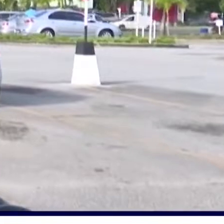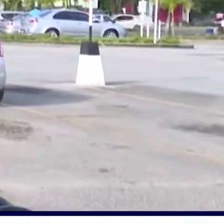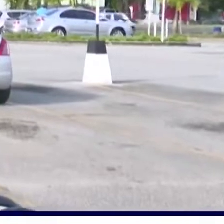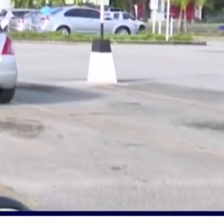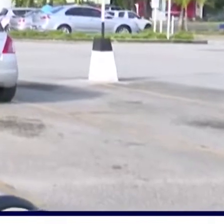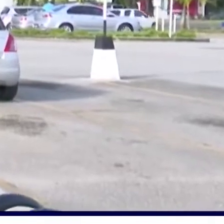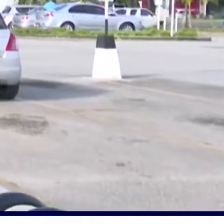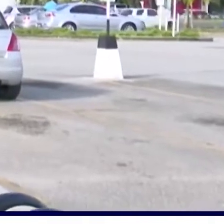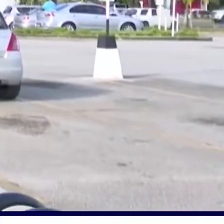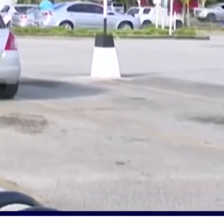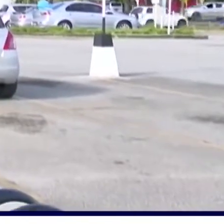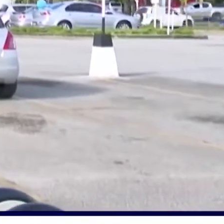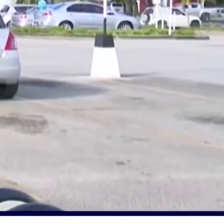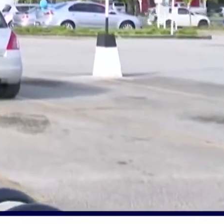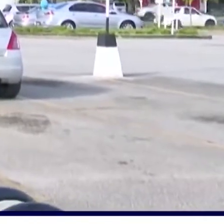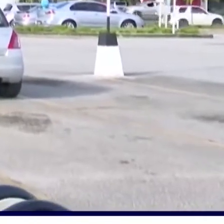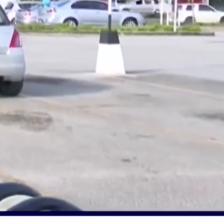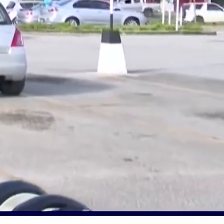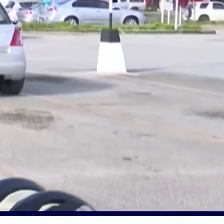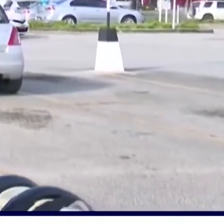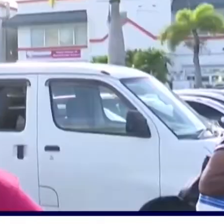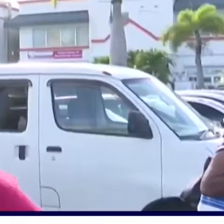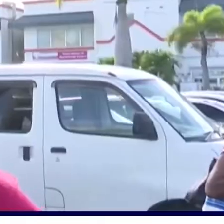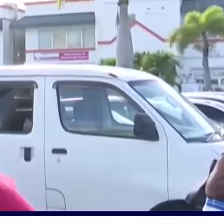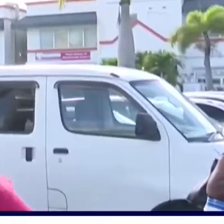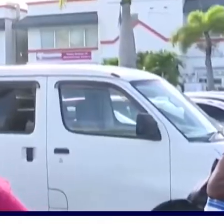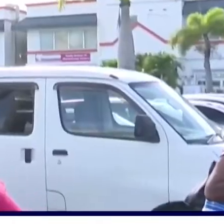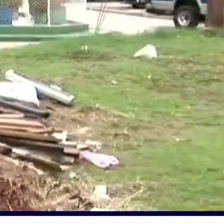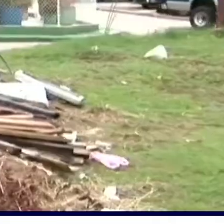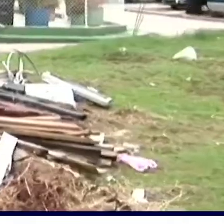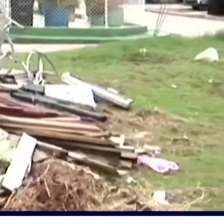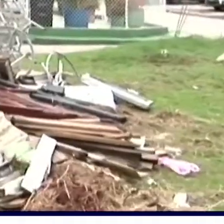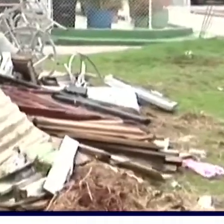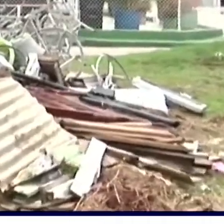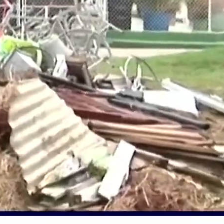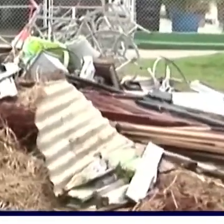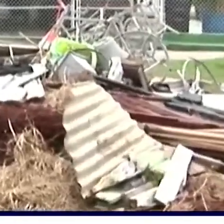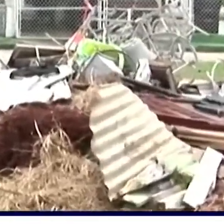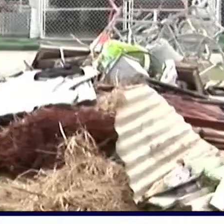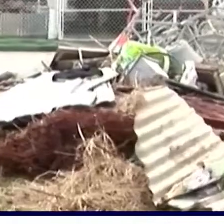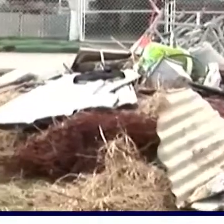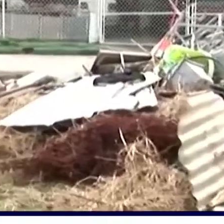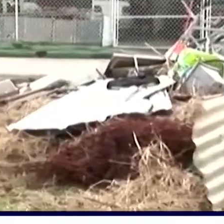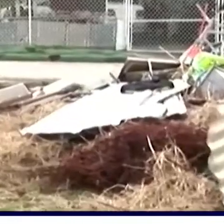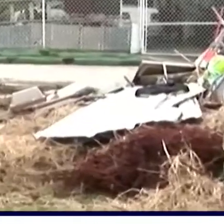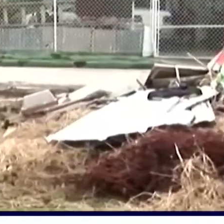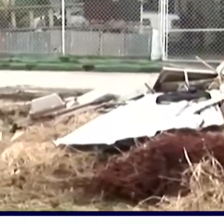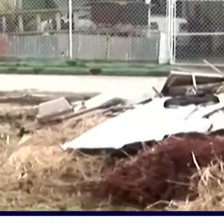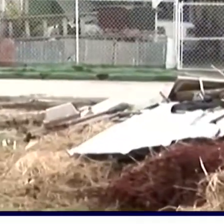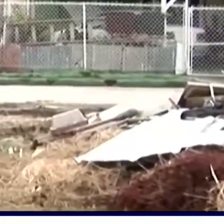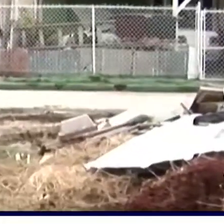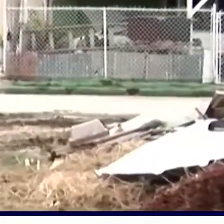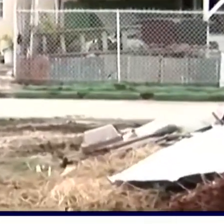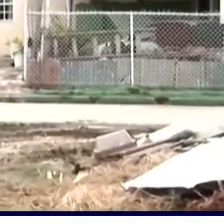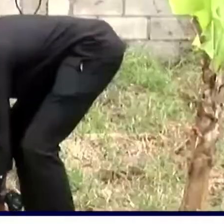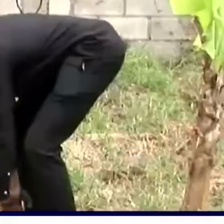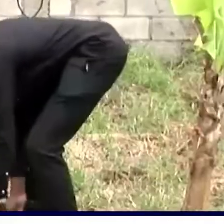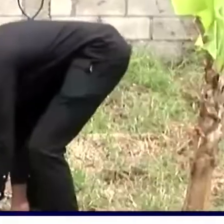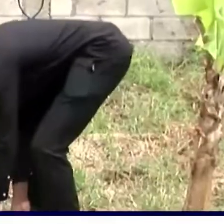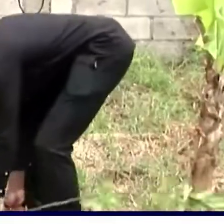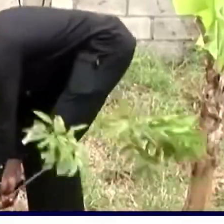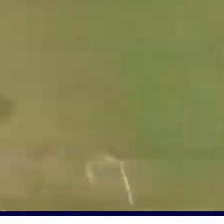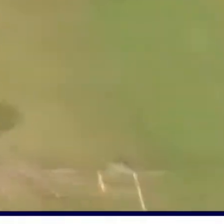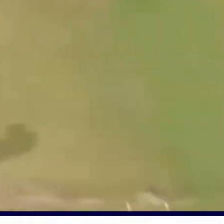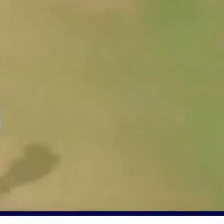Barbadians exercising caution even as mask wearing becomes optional. An area of Deacons cleaned up as the Clean and Green campaign moves